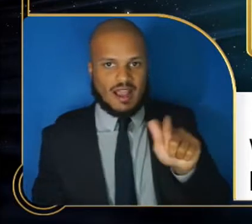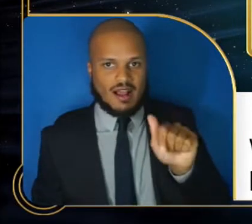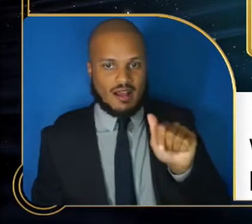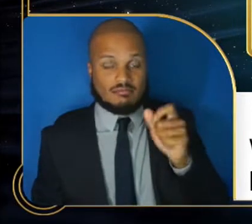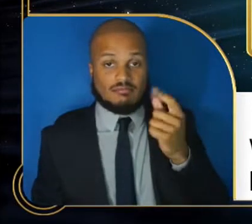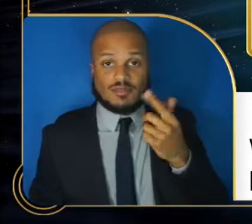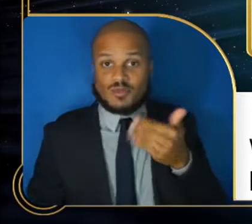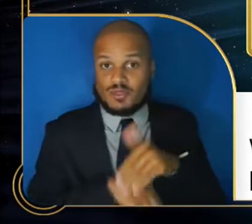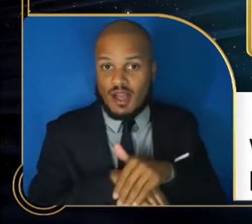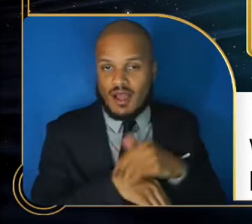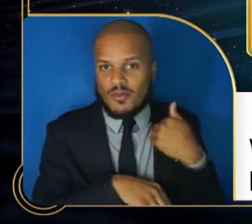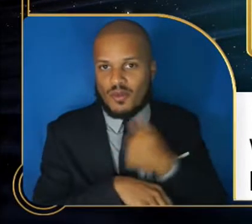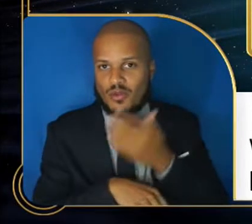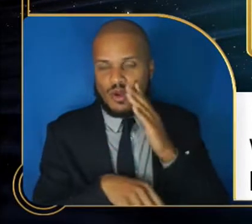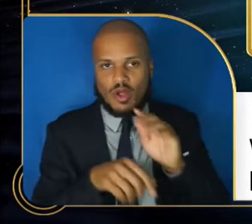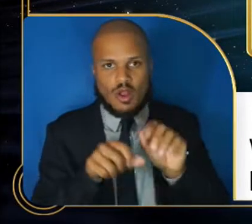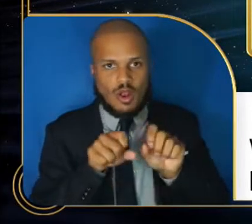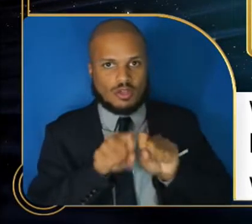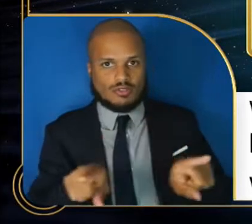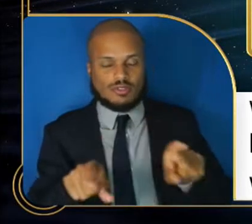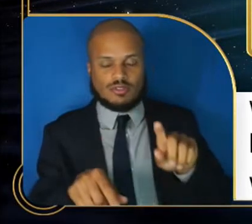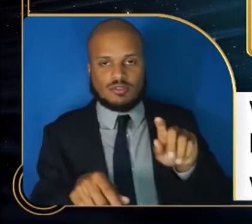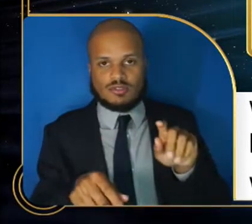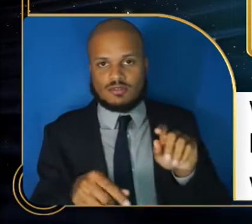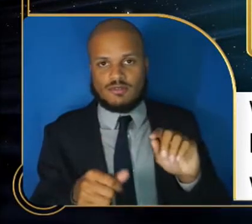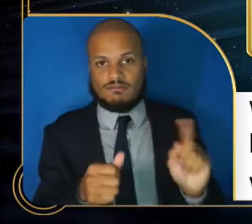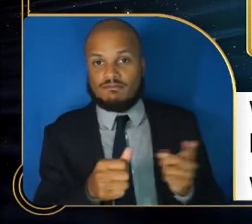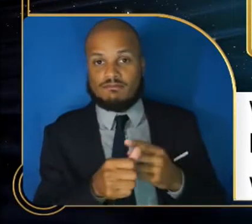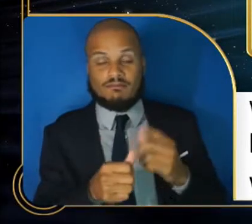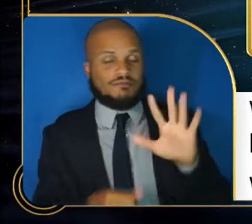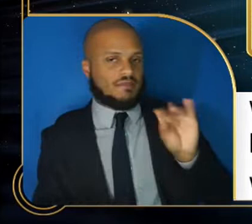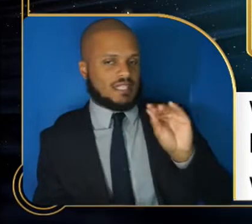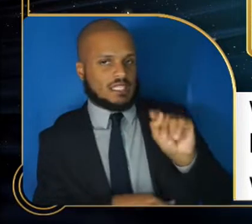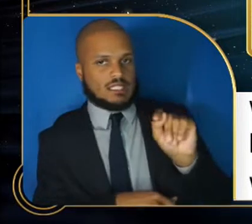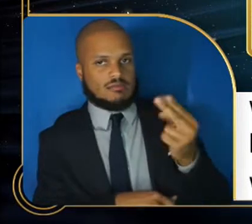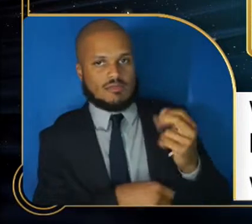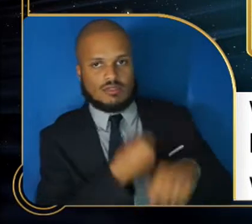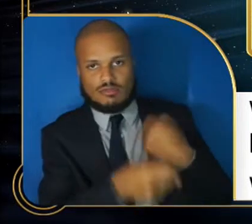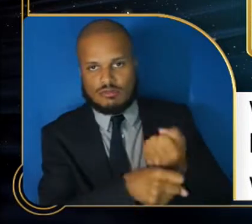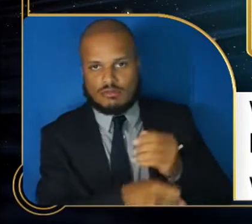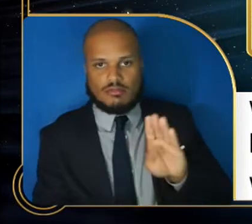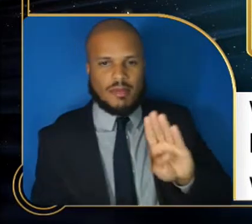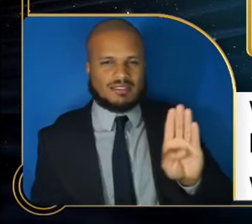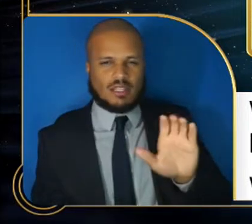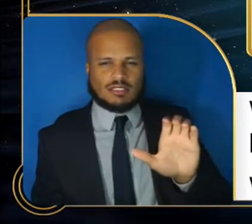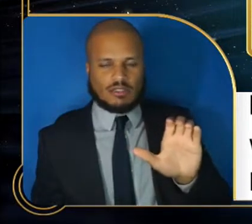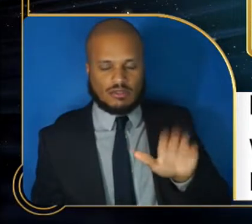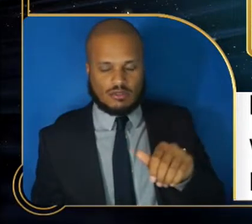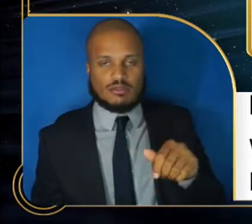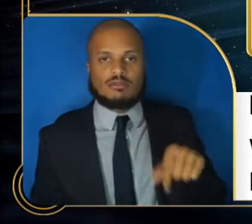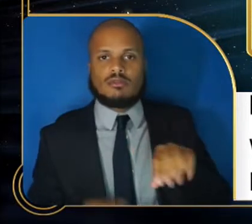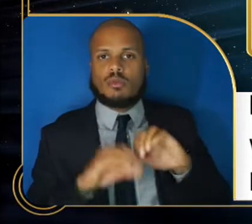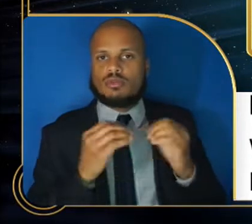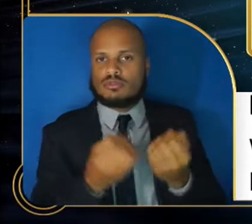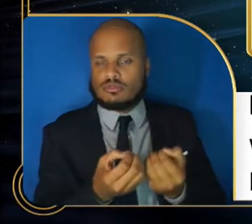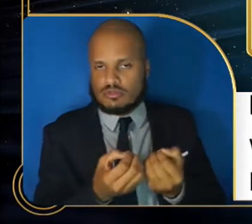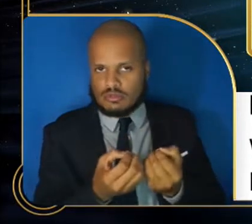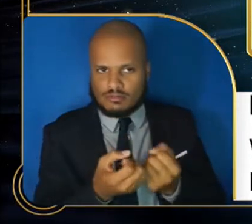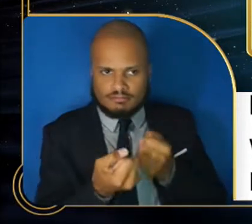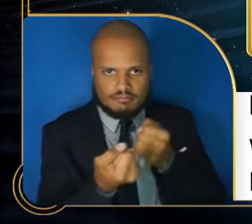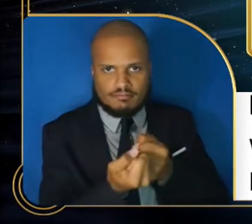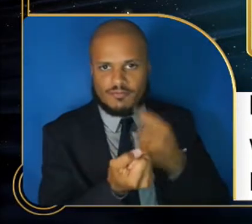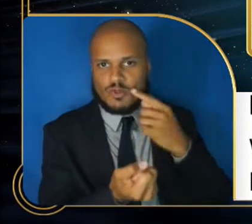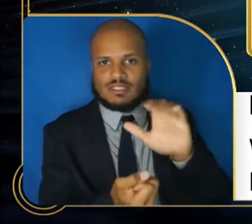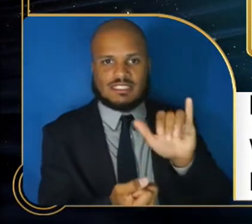we launch the official 50-year celebration of the Bazelon Center, an organization that has advocated for the civil